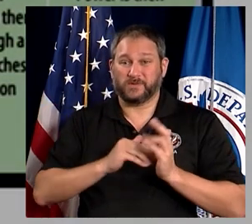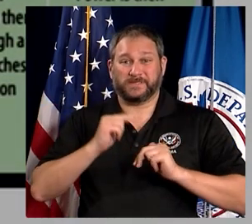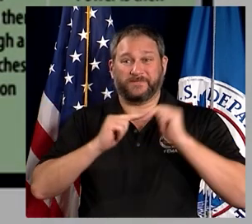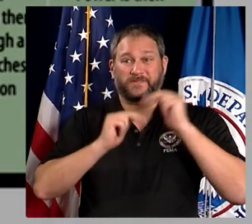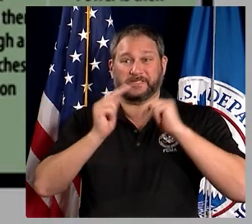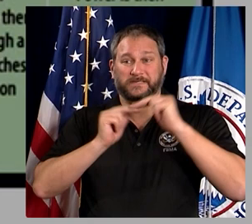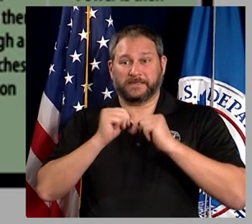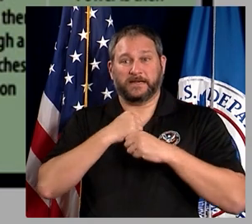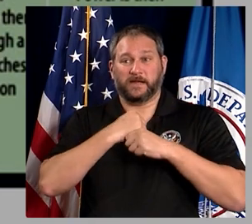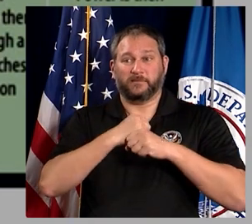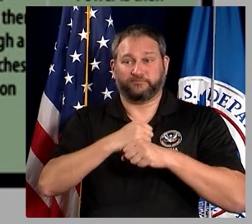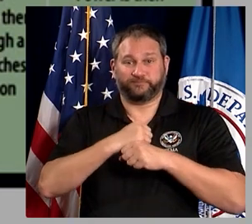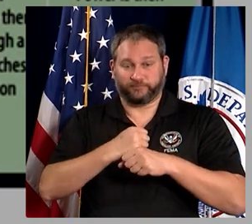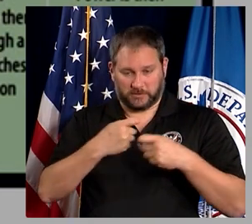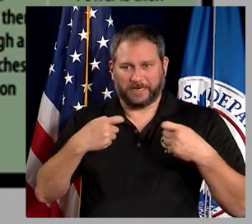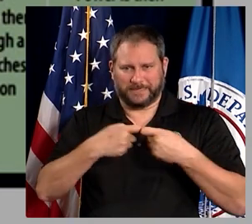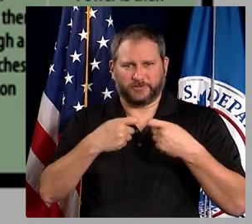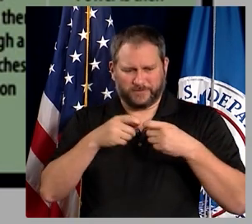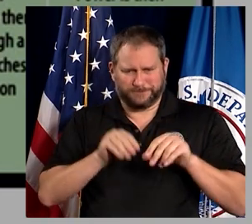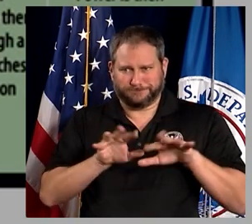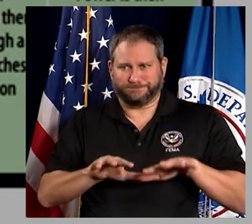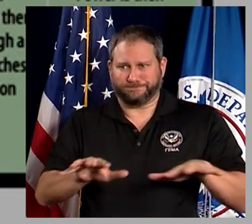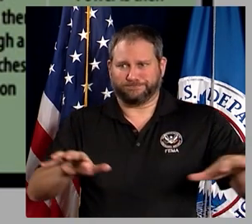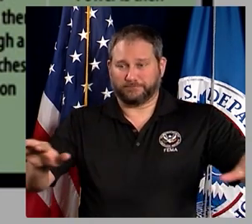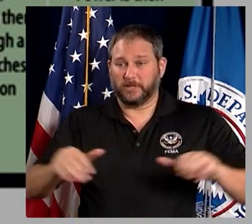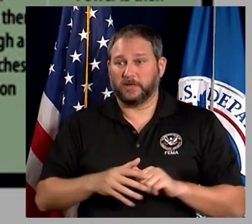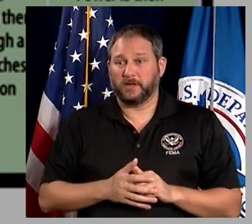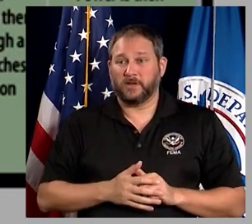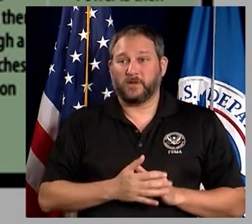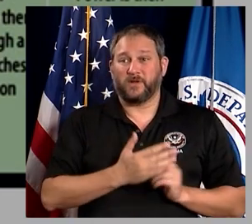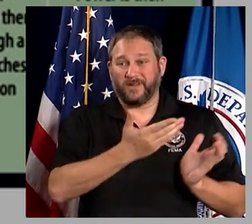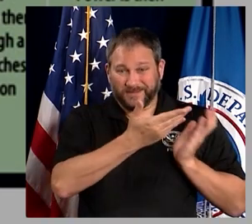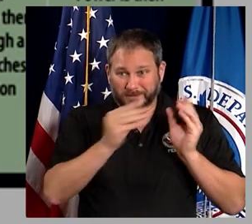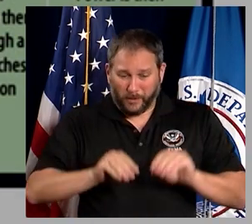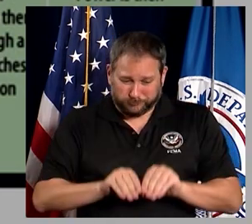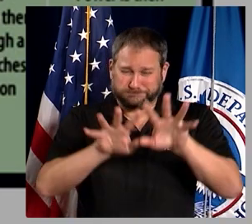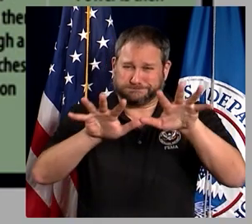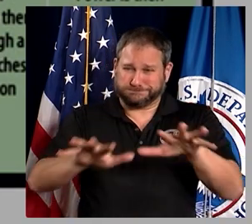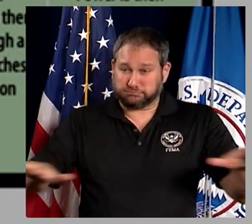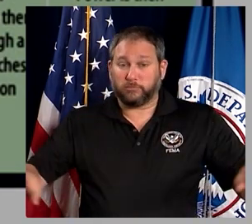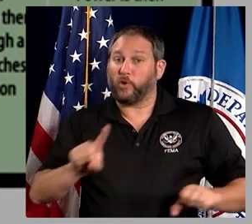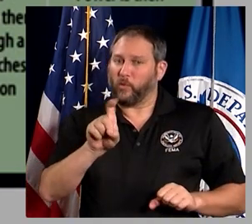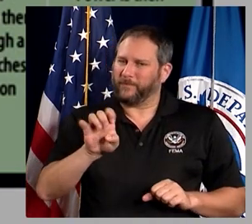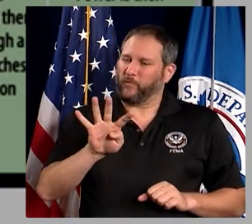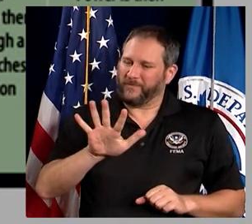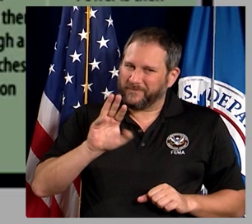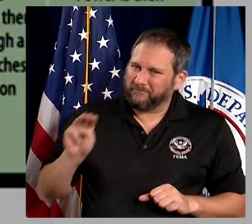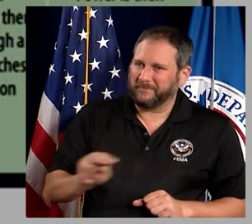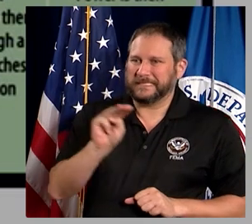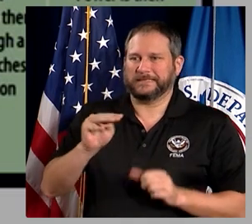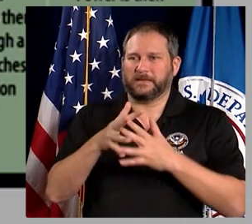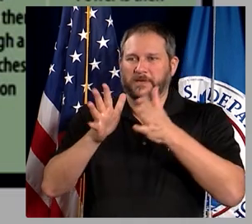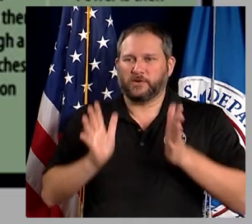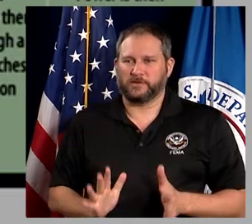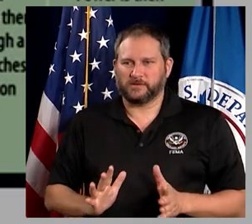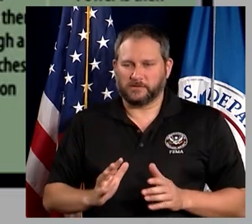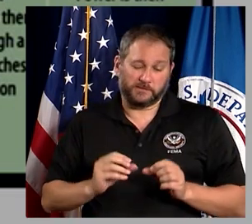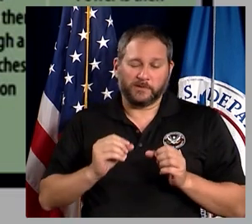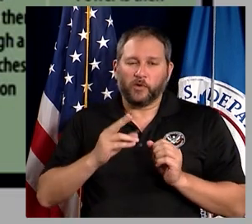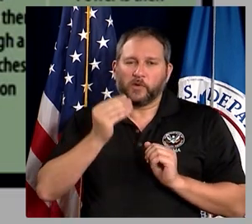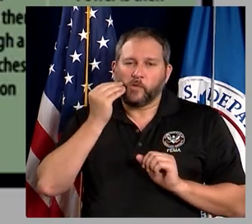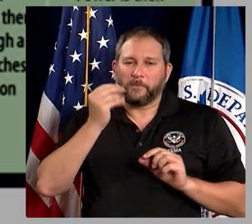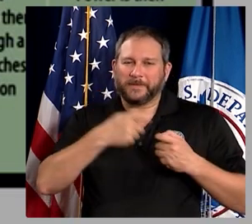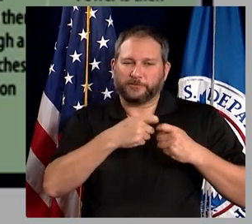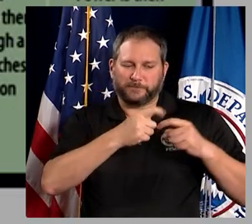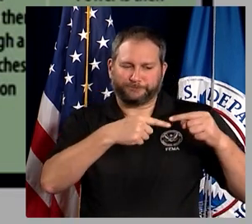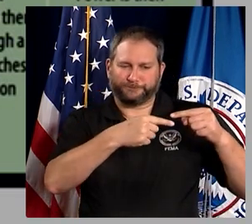States, ultimately serving 145 million customers, or meters. Electricity is conducted